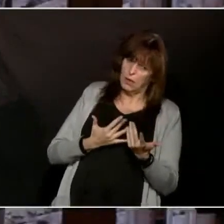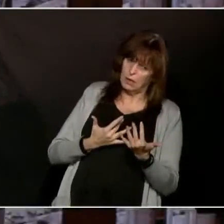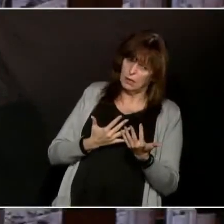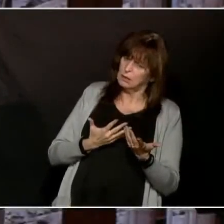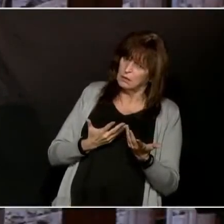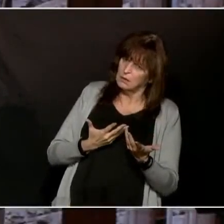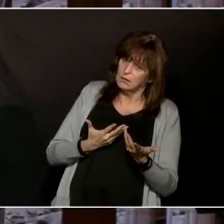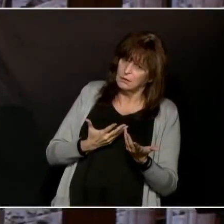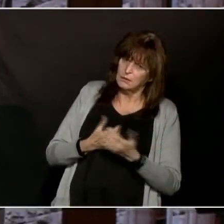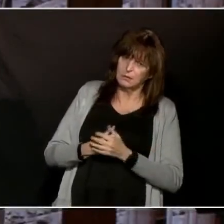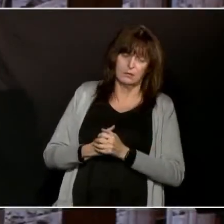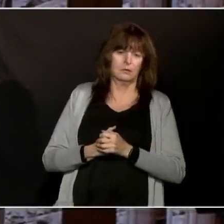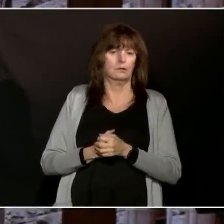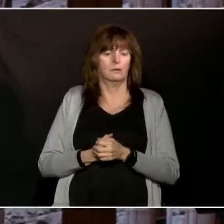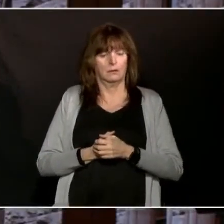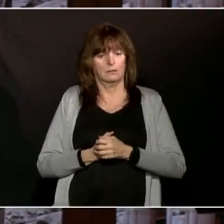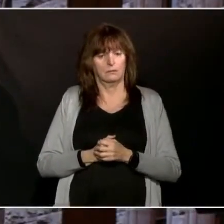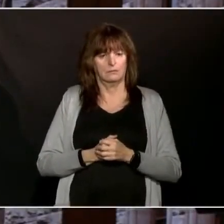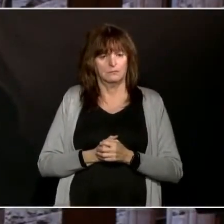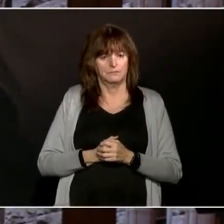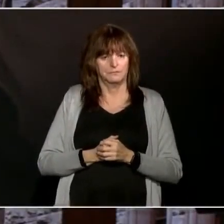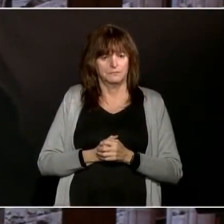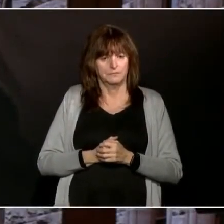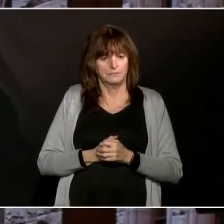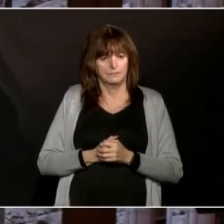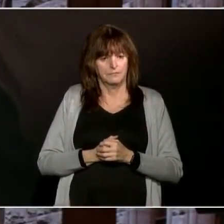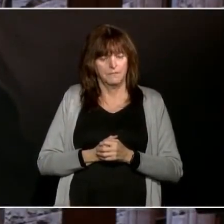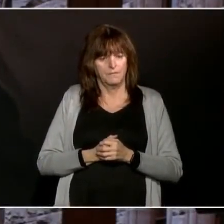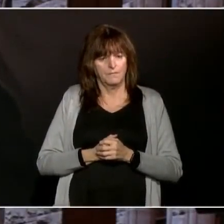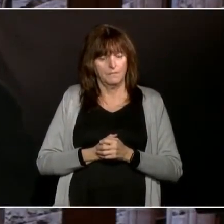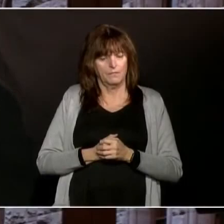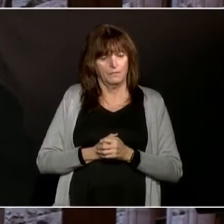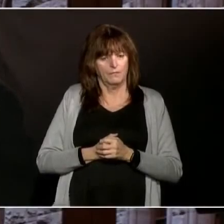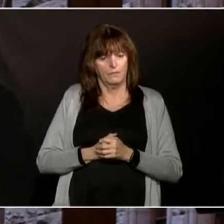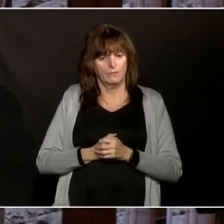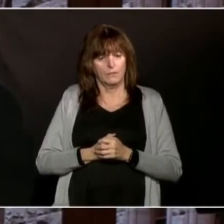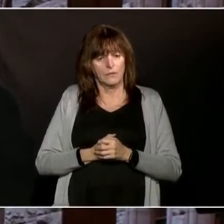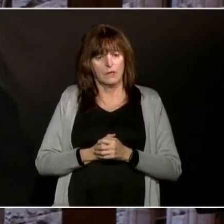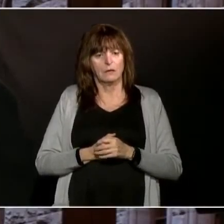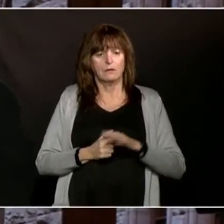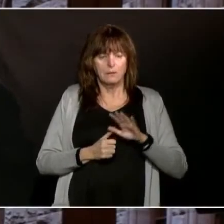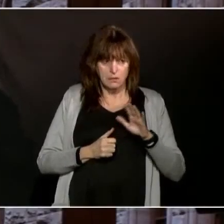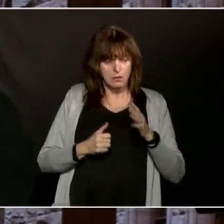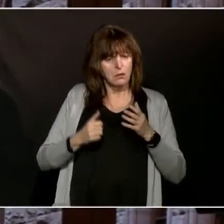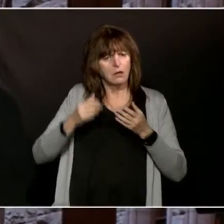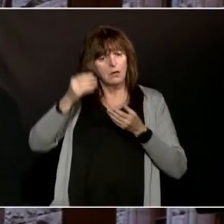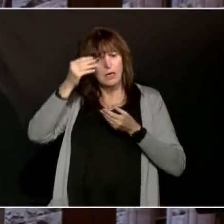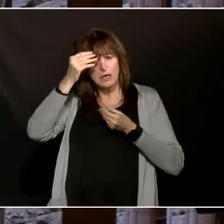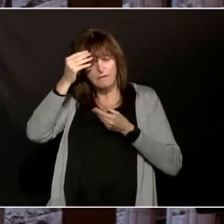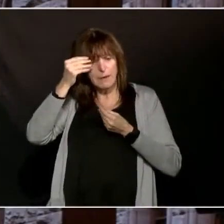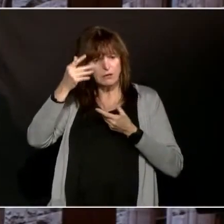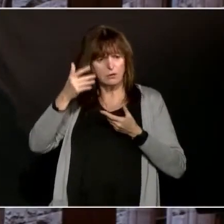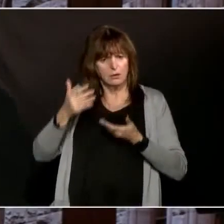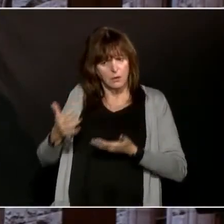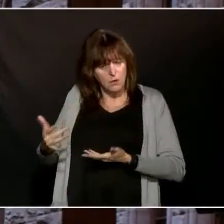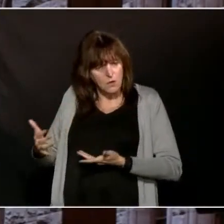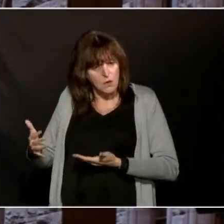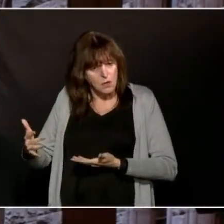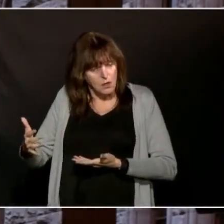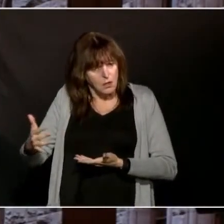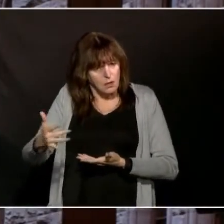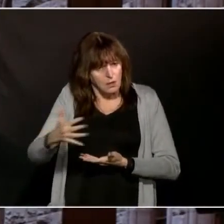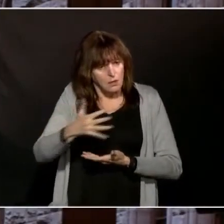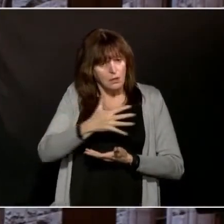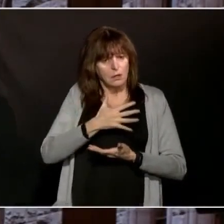As you can see with all this data that's moving around right now, with our numbers changing, with our volume, our percent positive changing, at the same